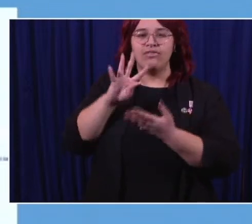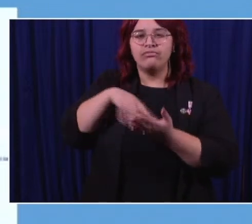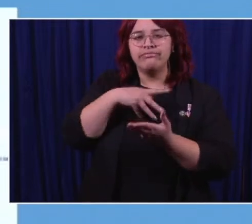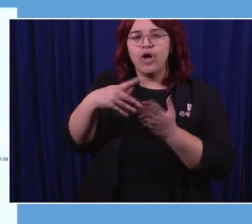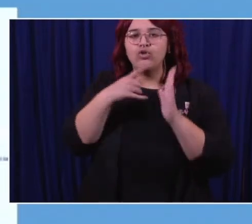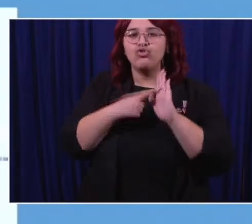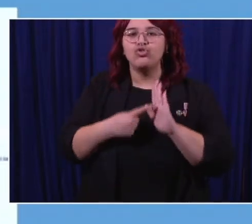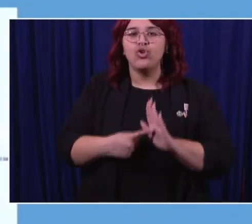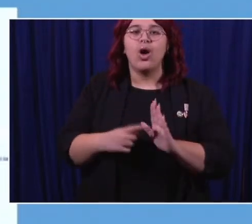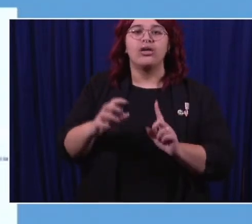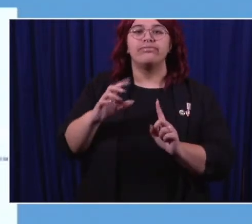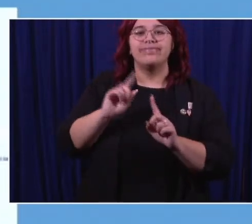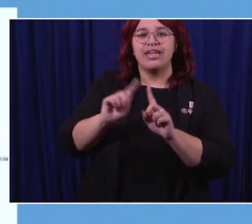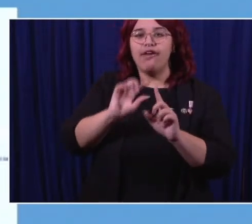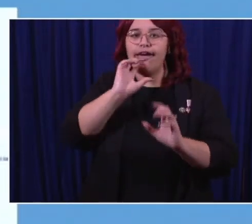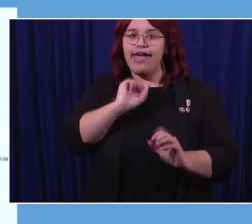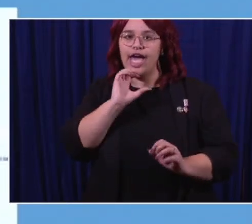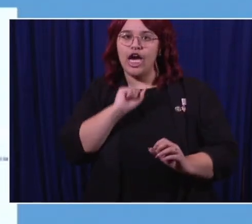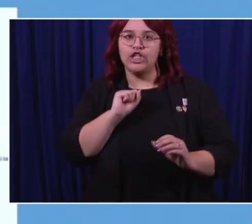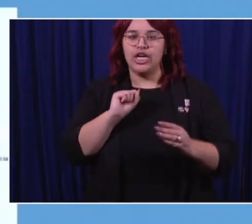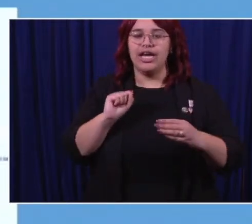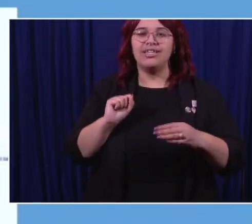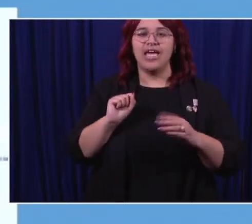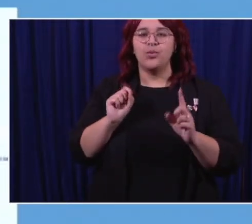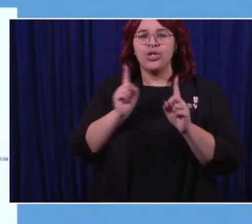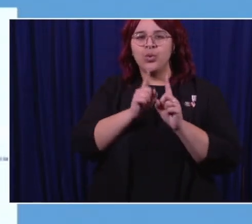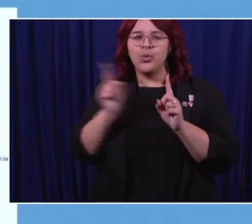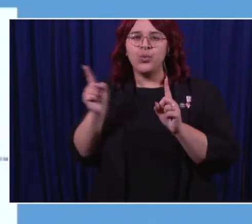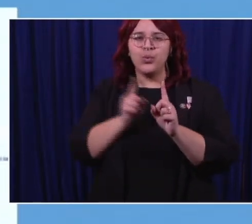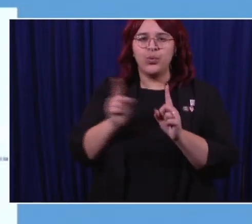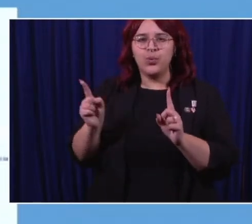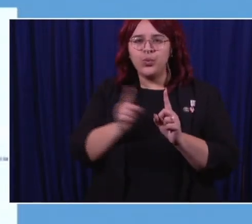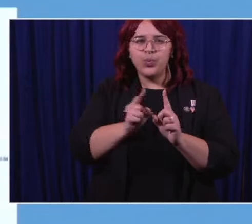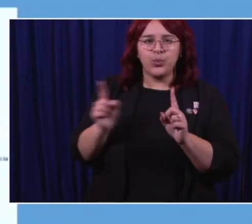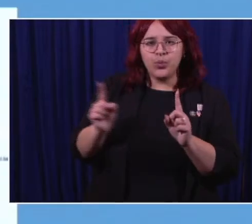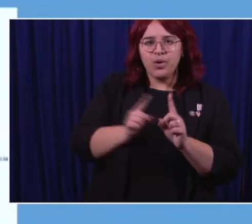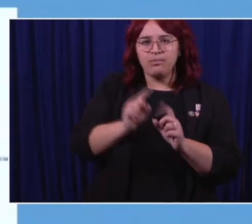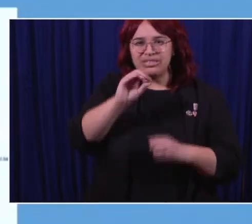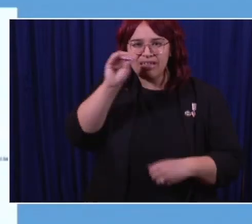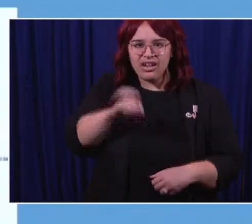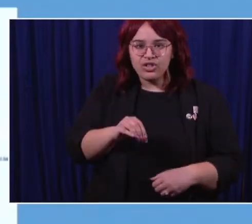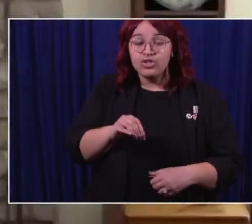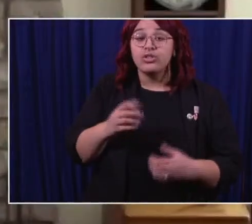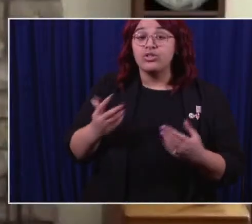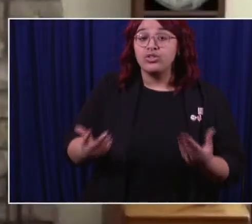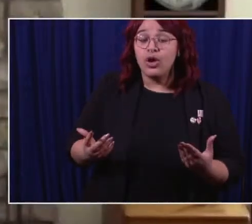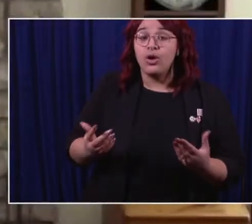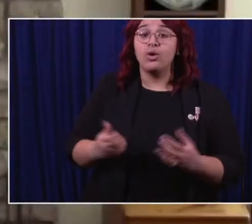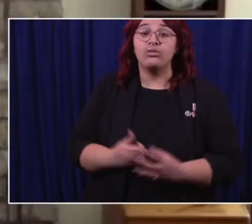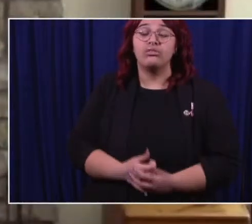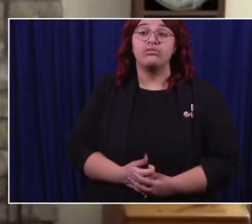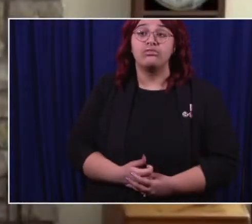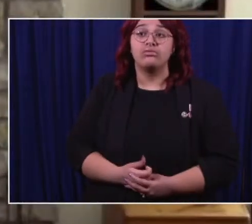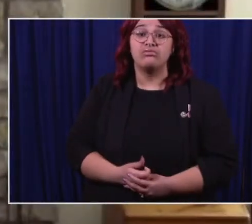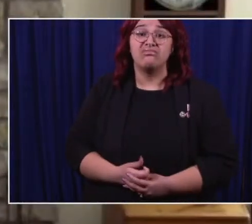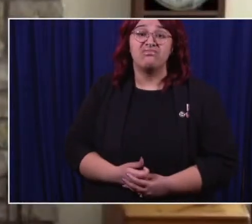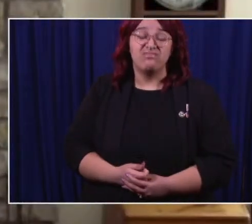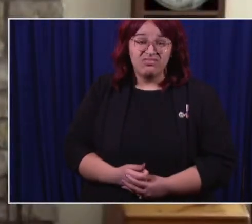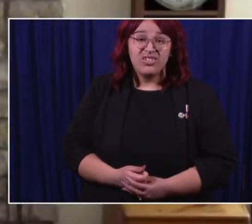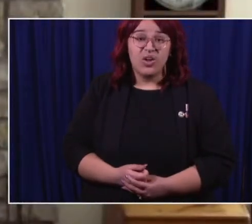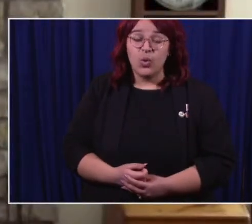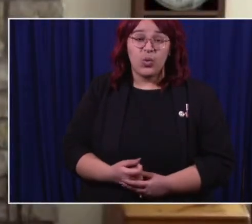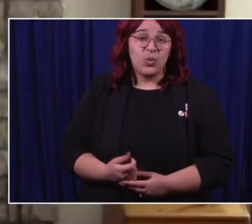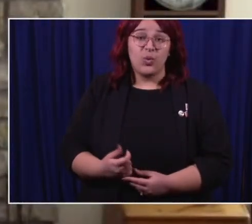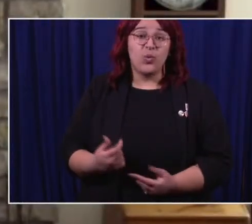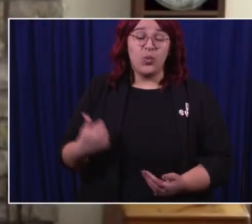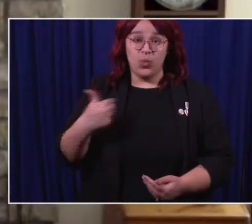what percentage they have to hit. We don't know at what point how high we can get. We obviously